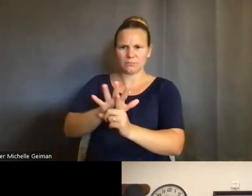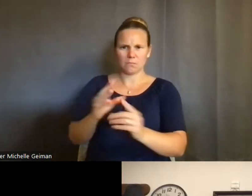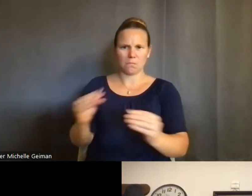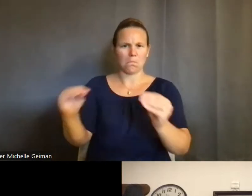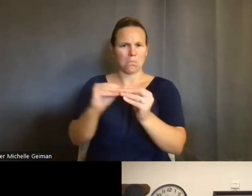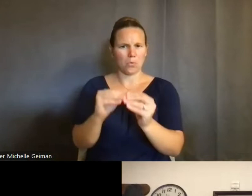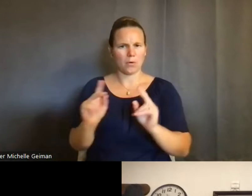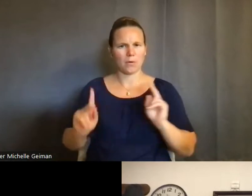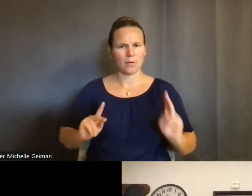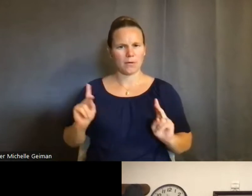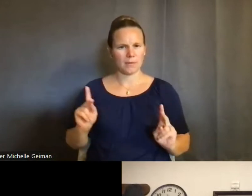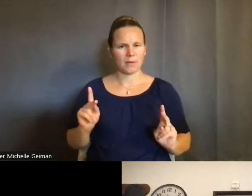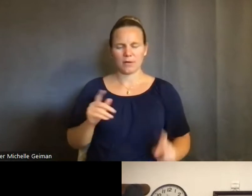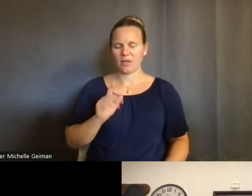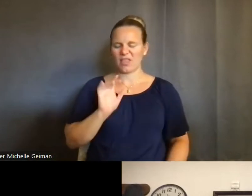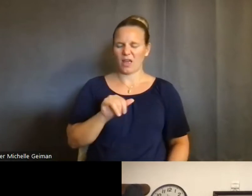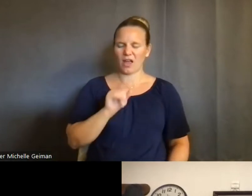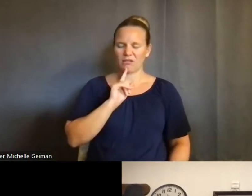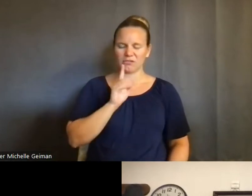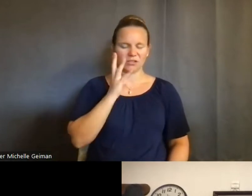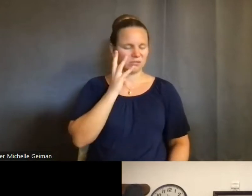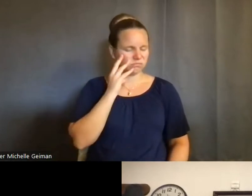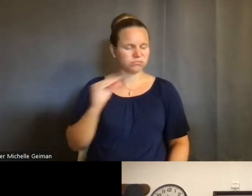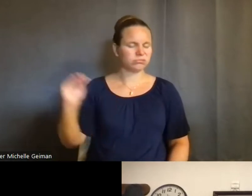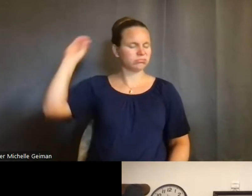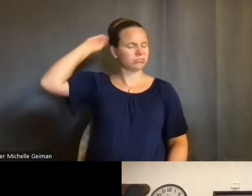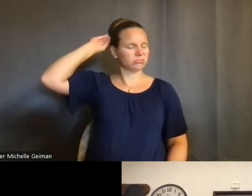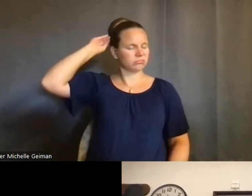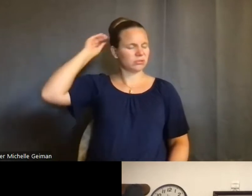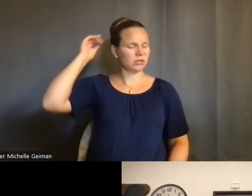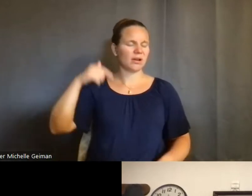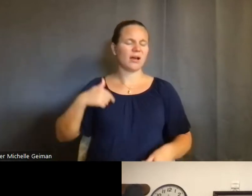really stuck with me. So I decided to pursue administration